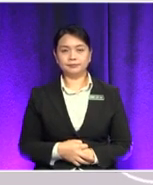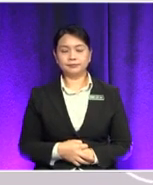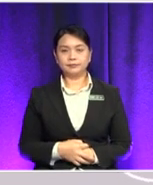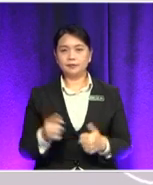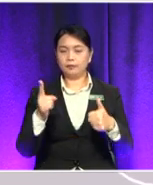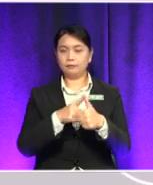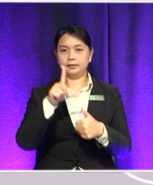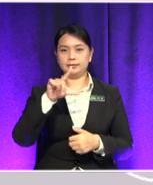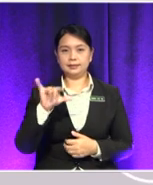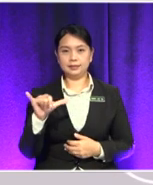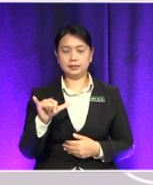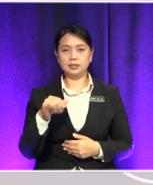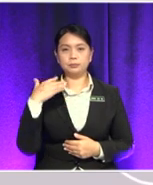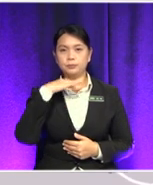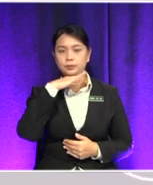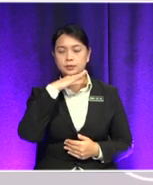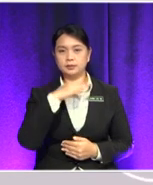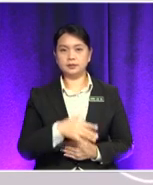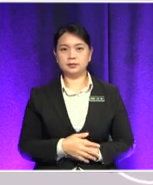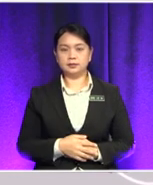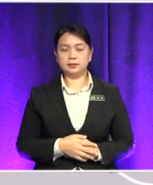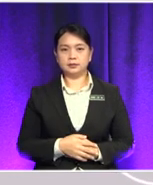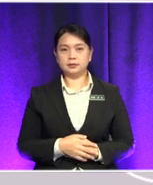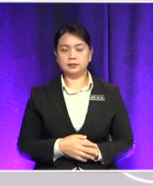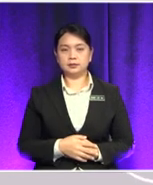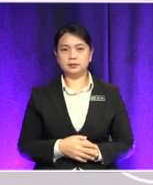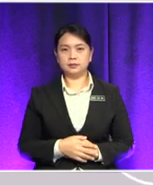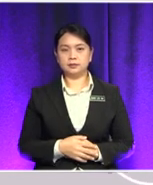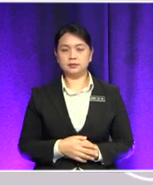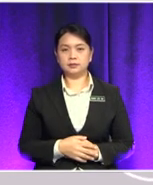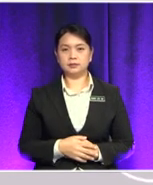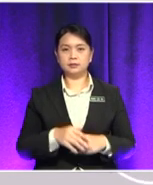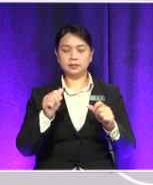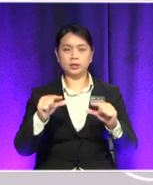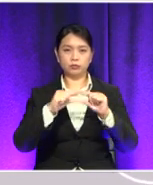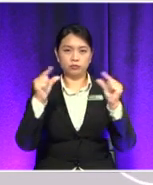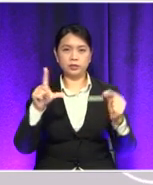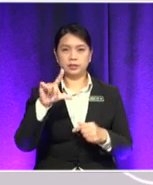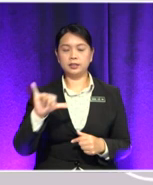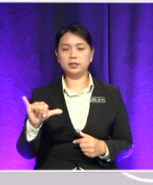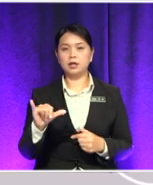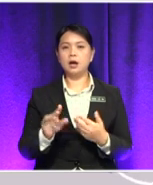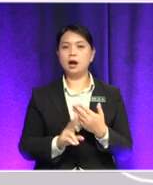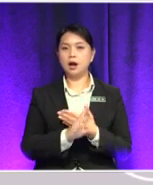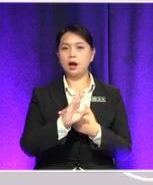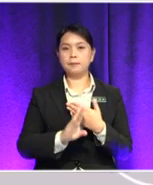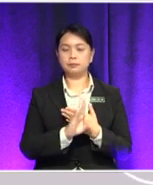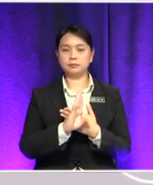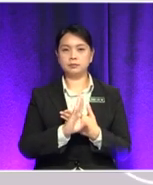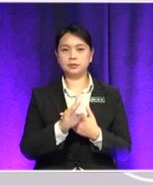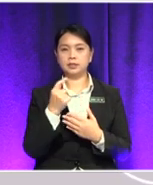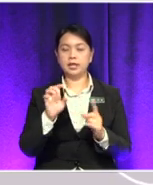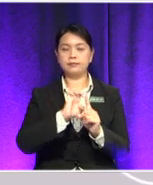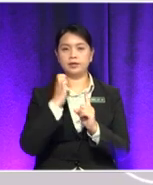Firstly, pollution caused by the garbage can greatly harm the environment. Okay.